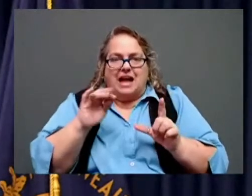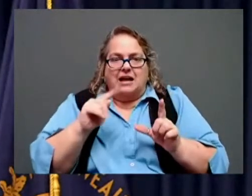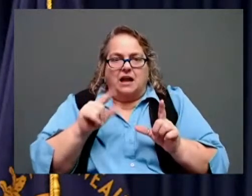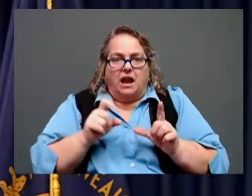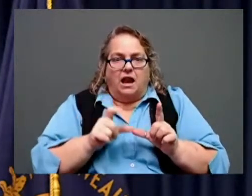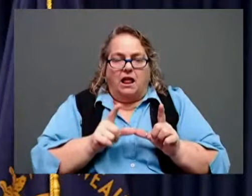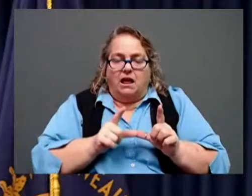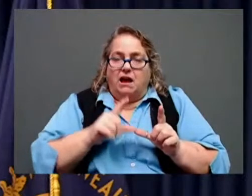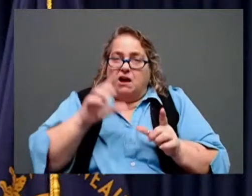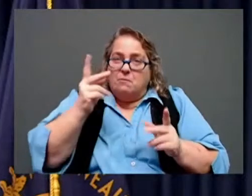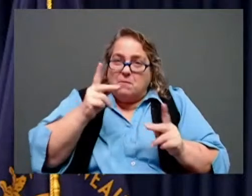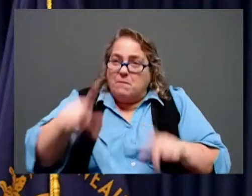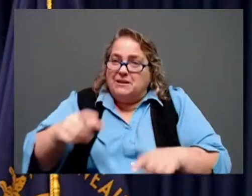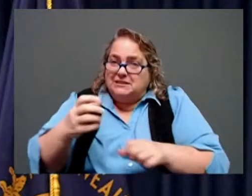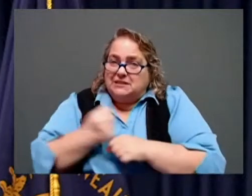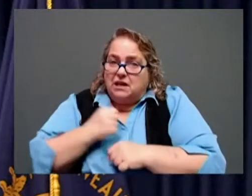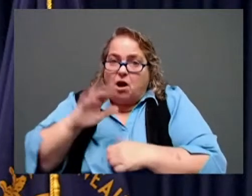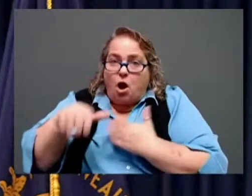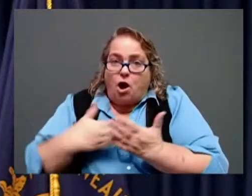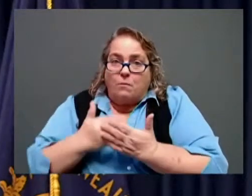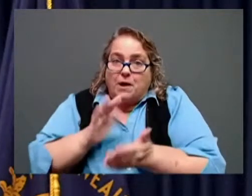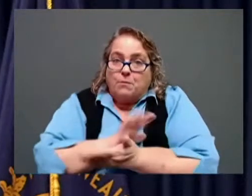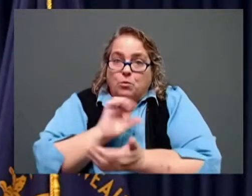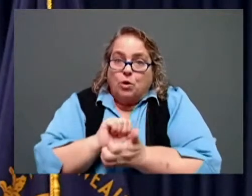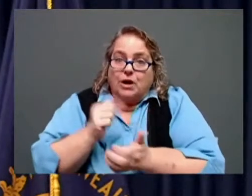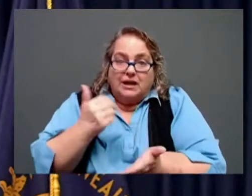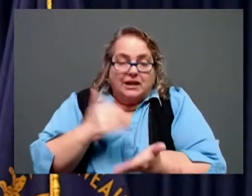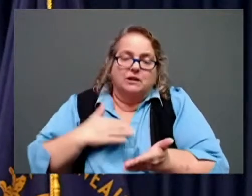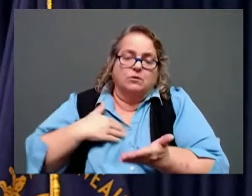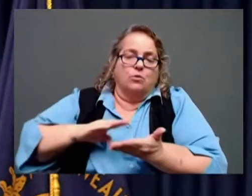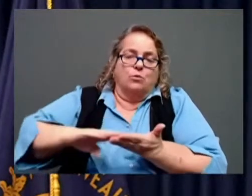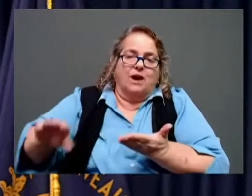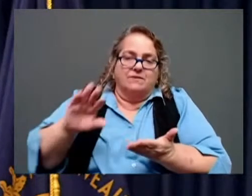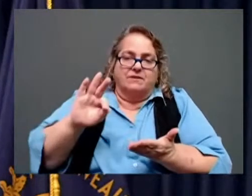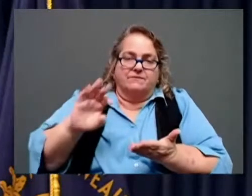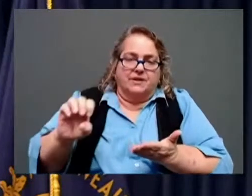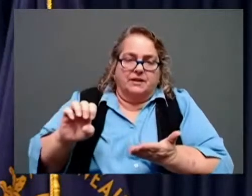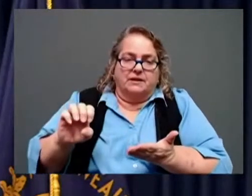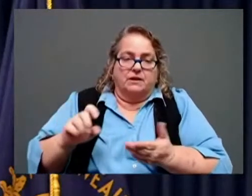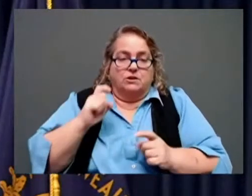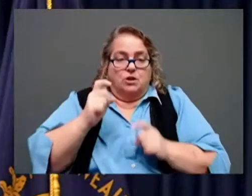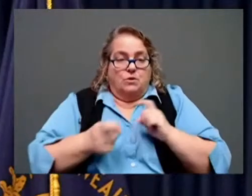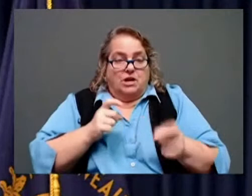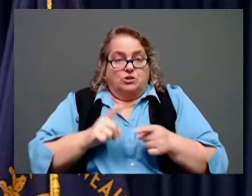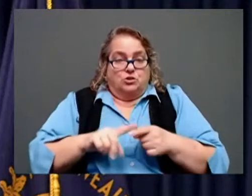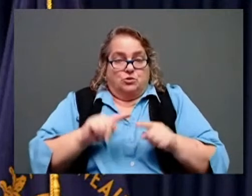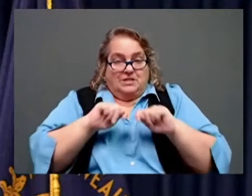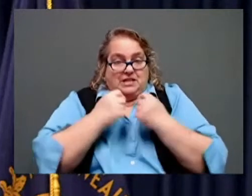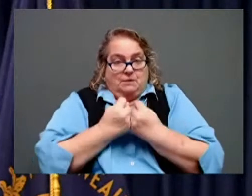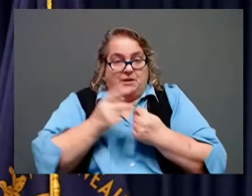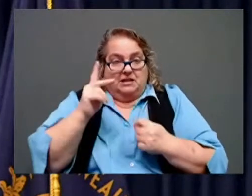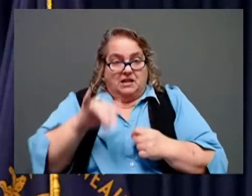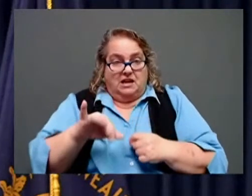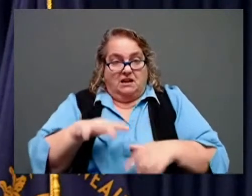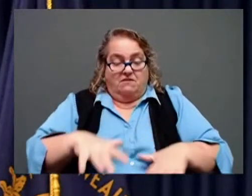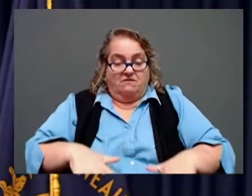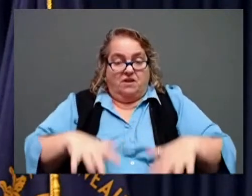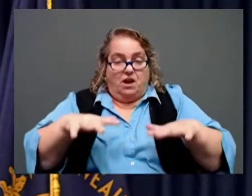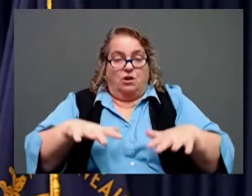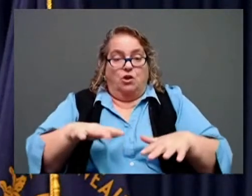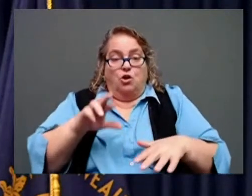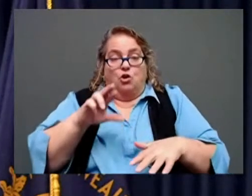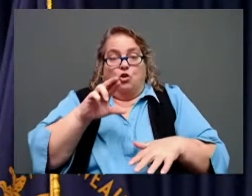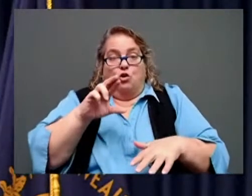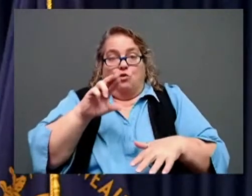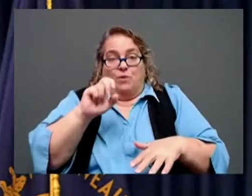of that again. Donations to the Team Kentucky Flood Relief Fund. This is the Team Eastern Kentucky Fund. It's